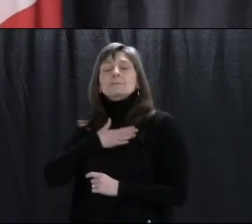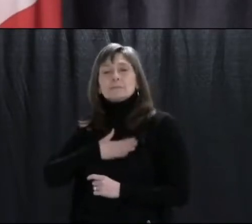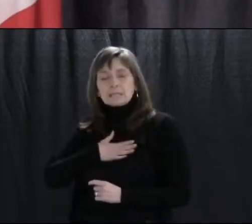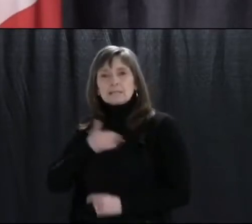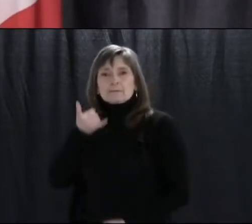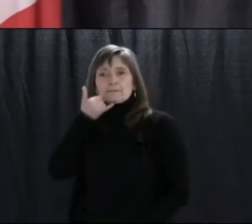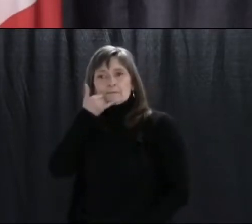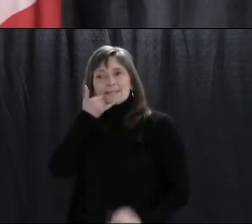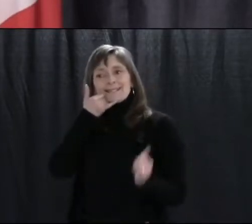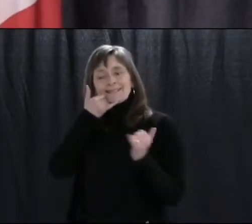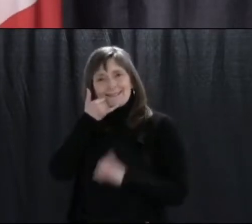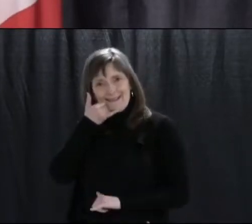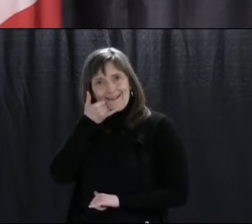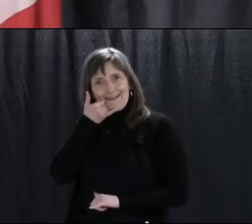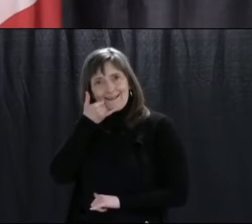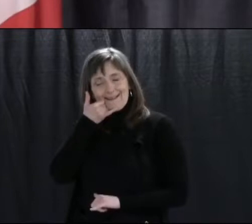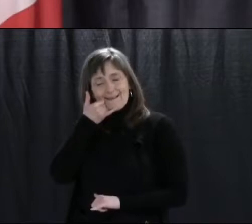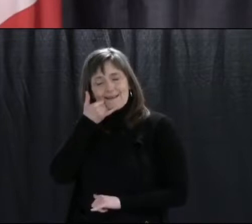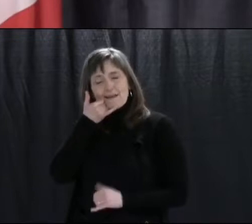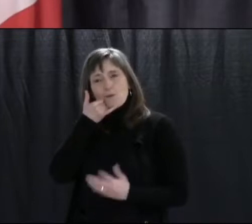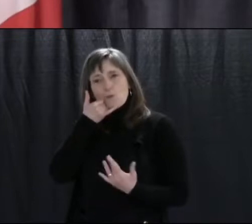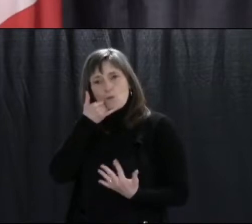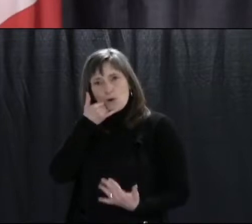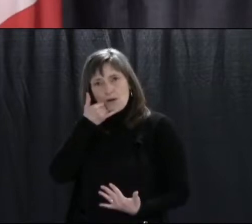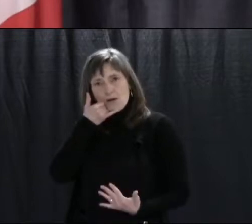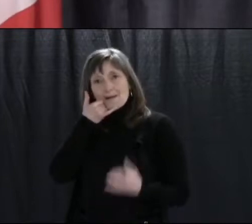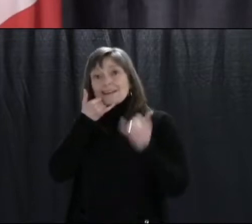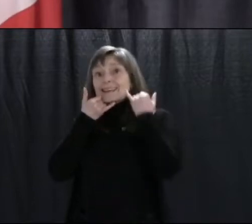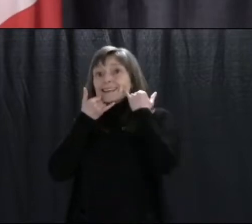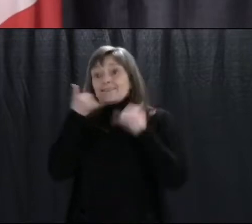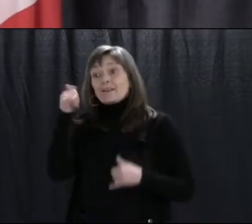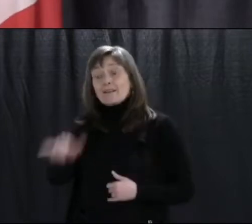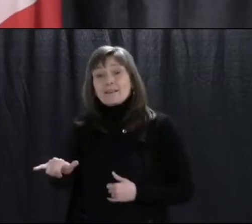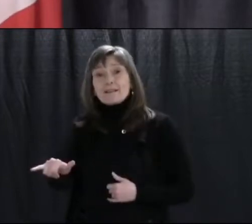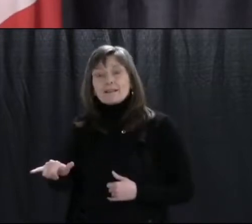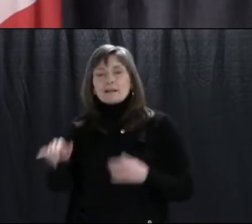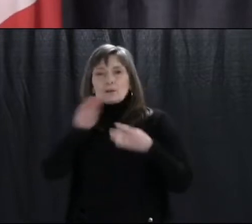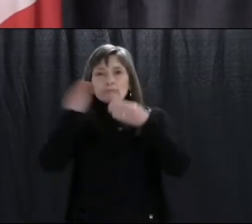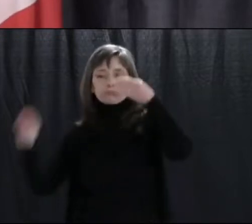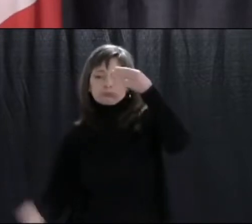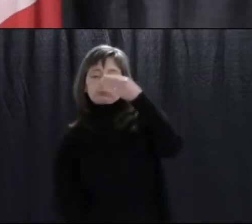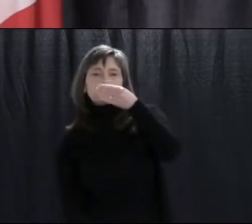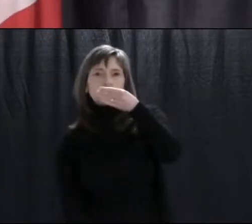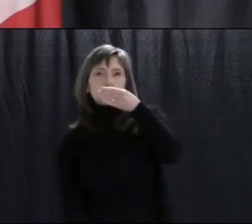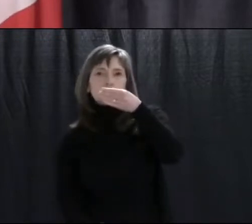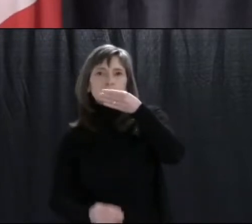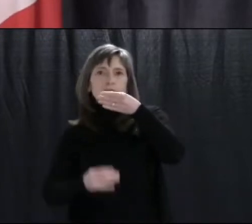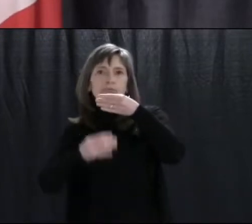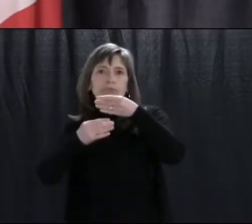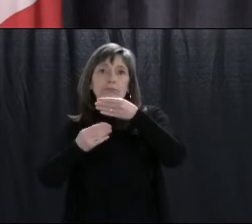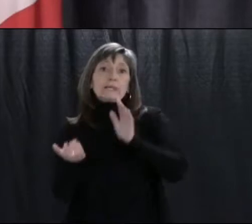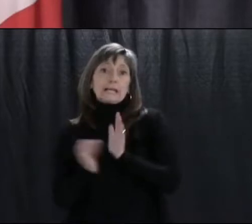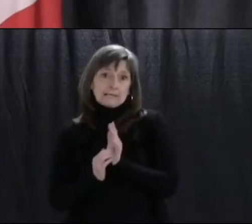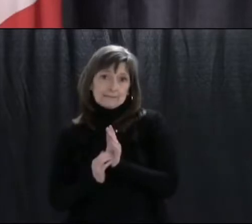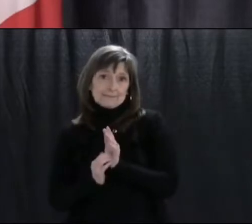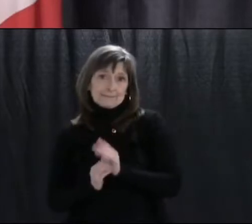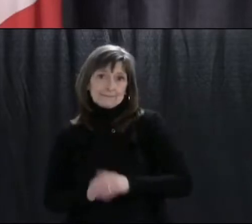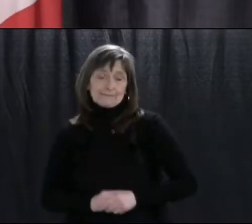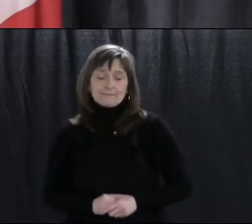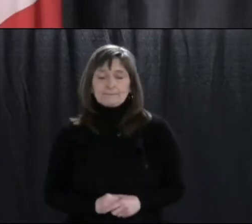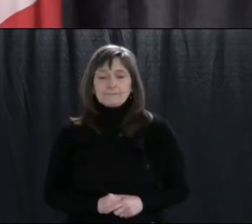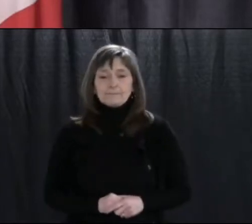is answered. If you hang up and call back, your call will not be answered any quicker. Your call will go to the end of the queue in